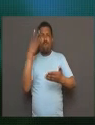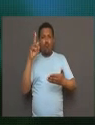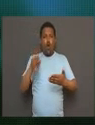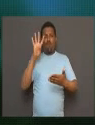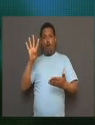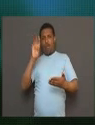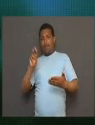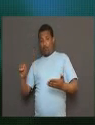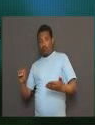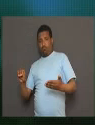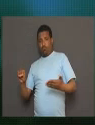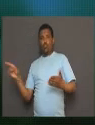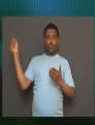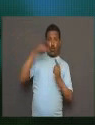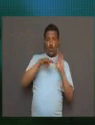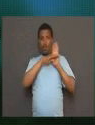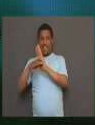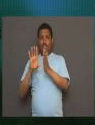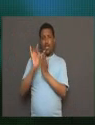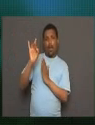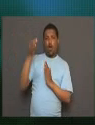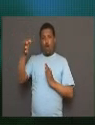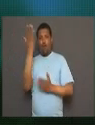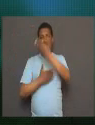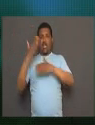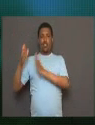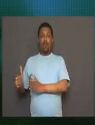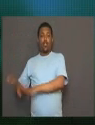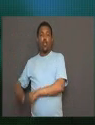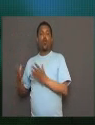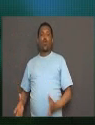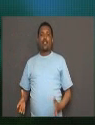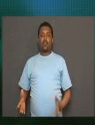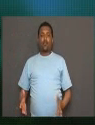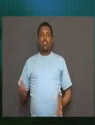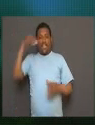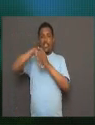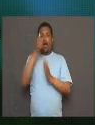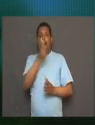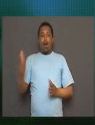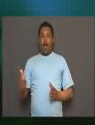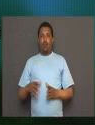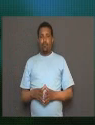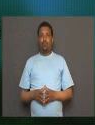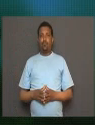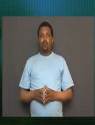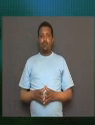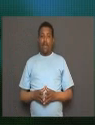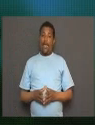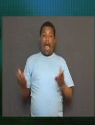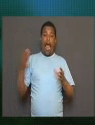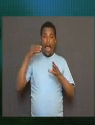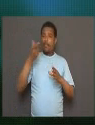14.4 millimeters to represent the number of disabled students in Addis